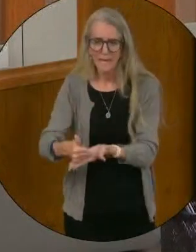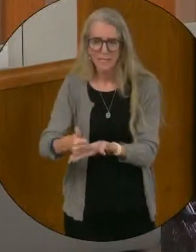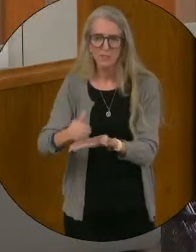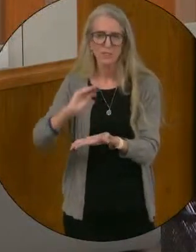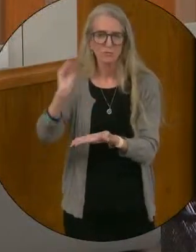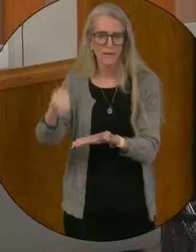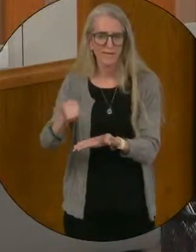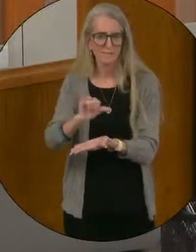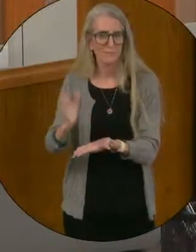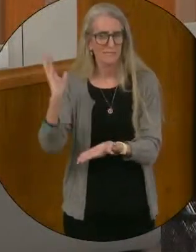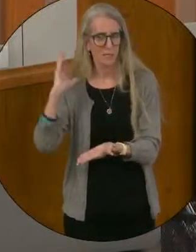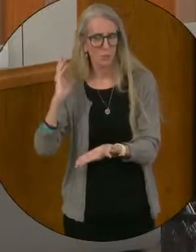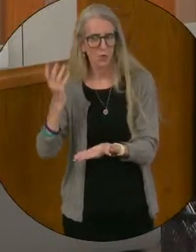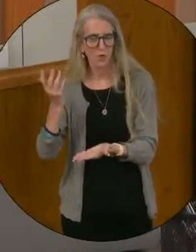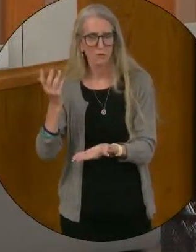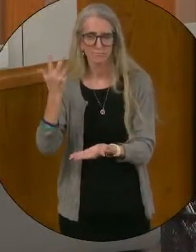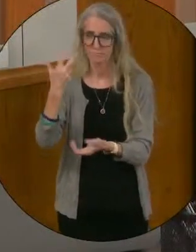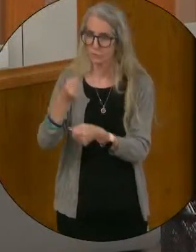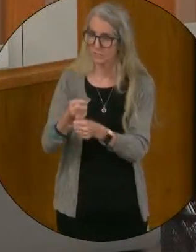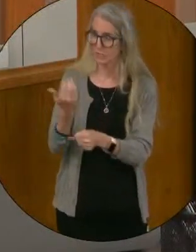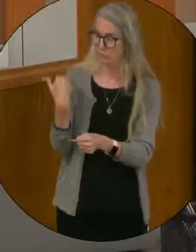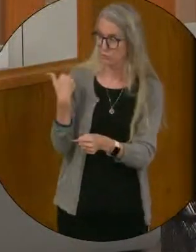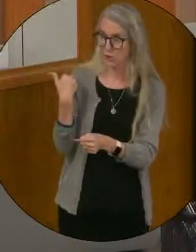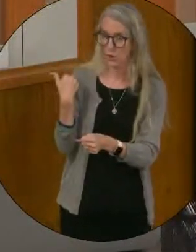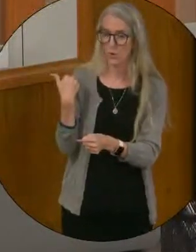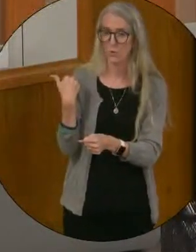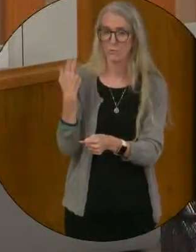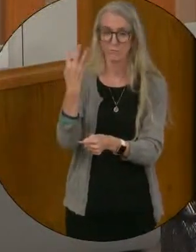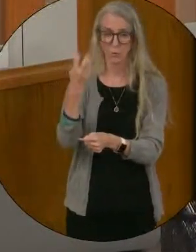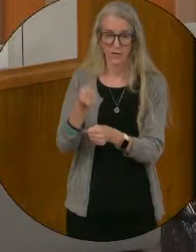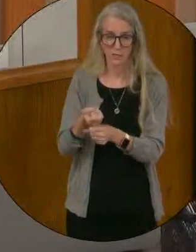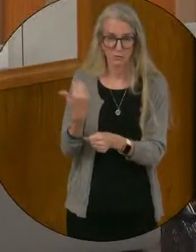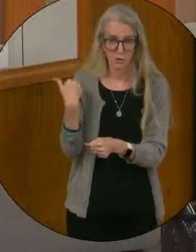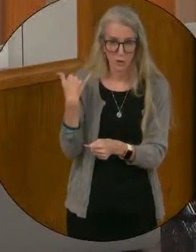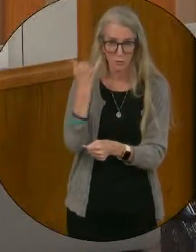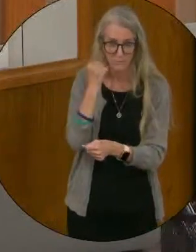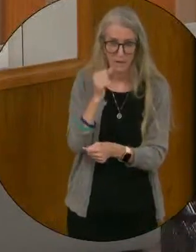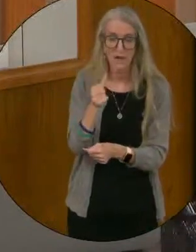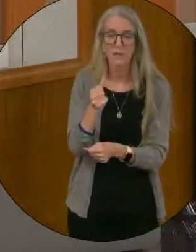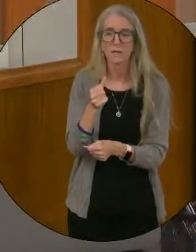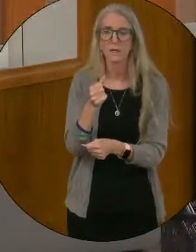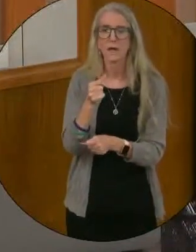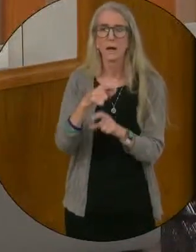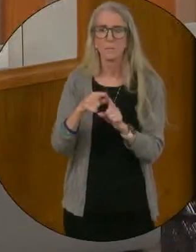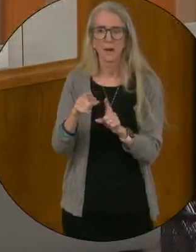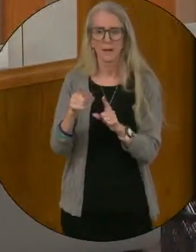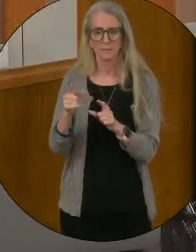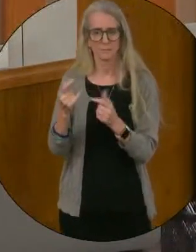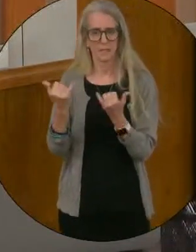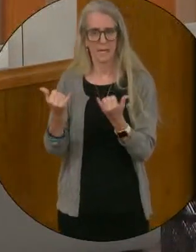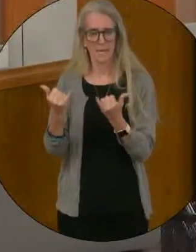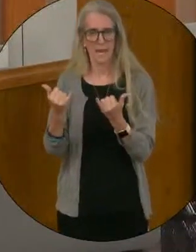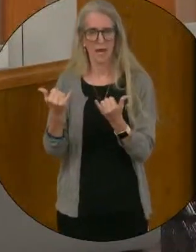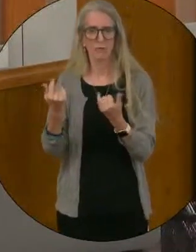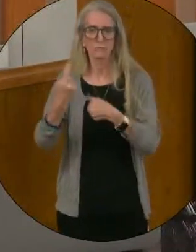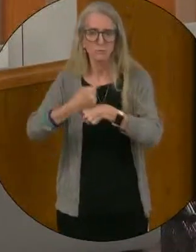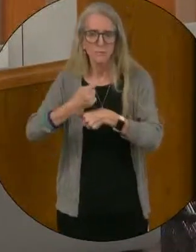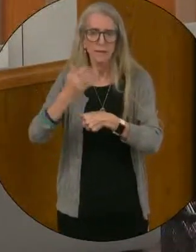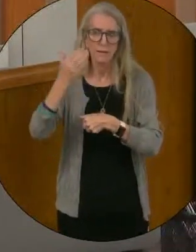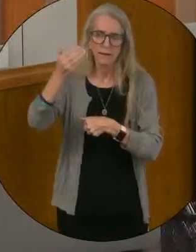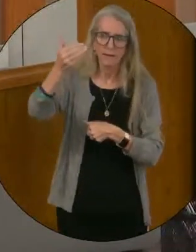were, 3 years ago or 4 years ago is not what they are now today in the future.